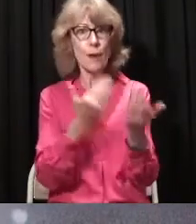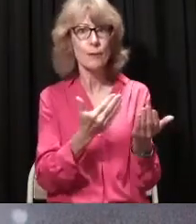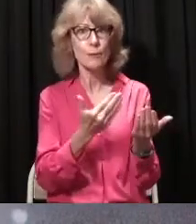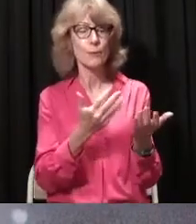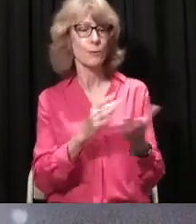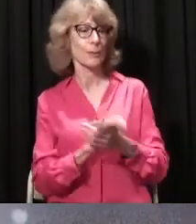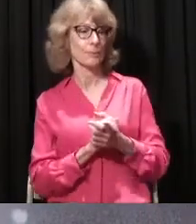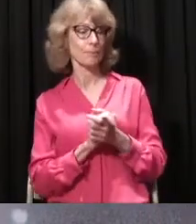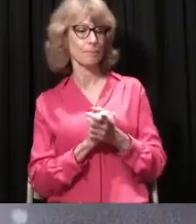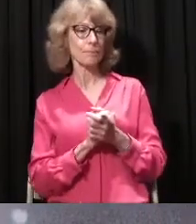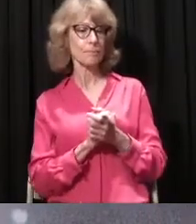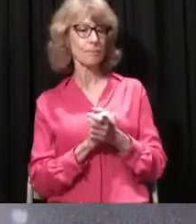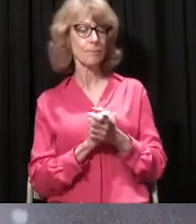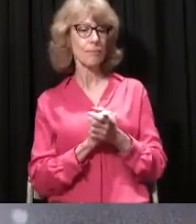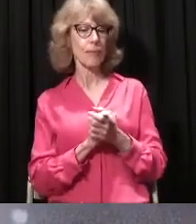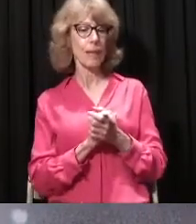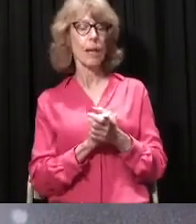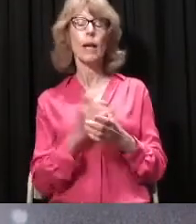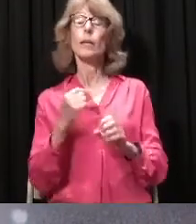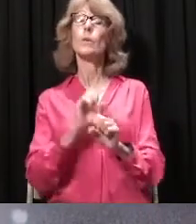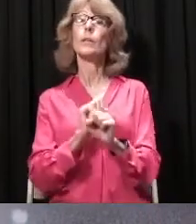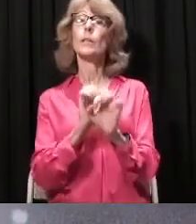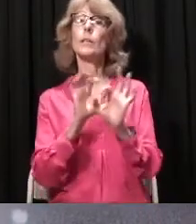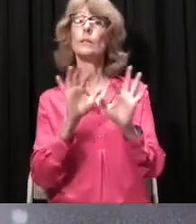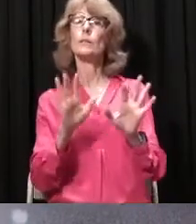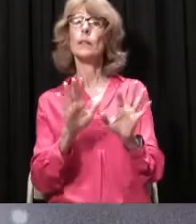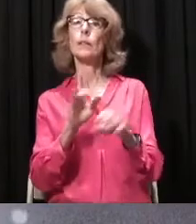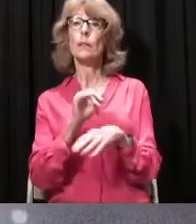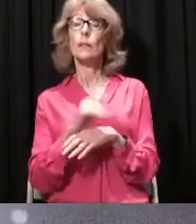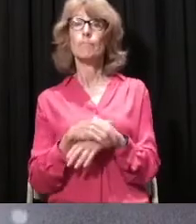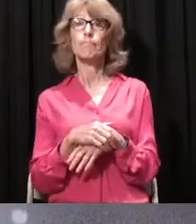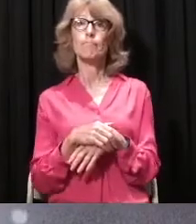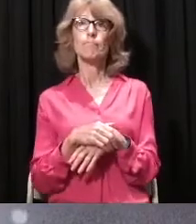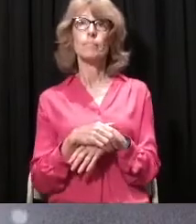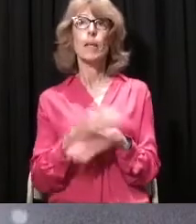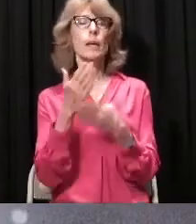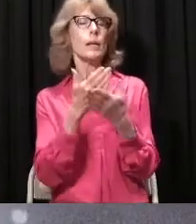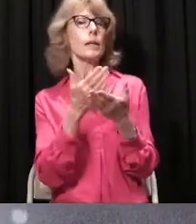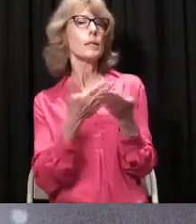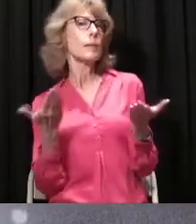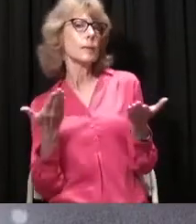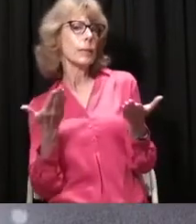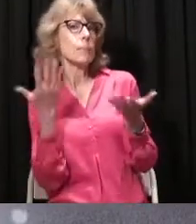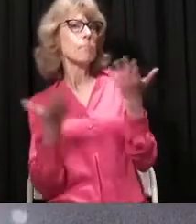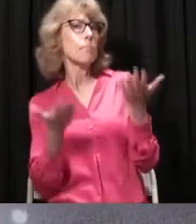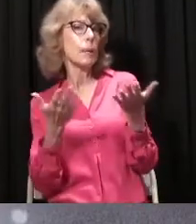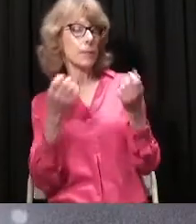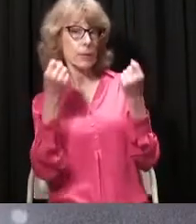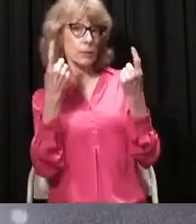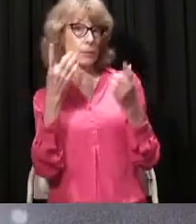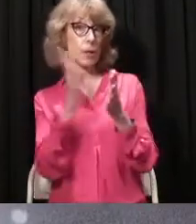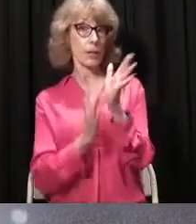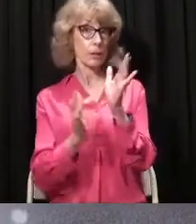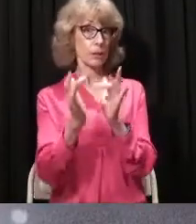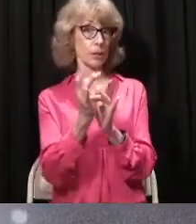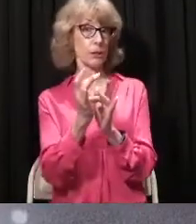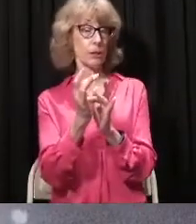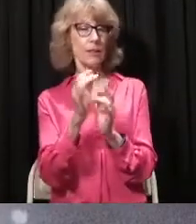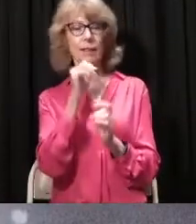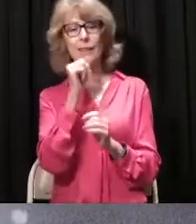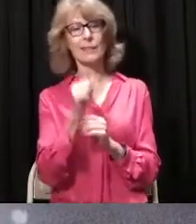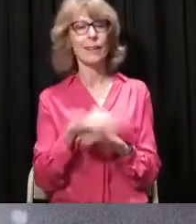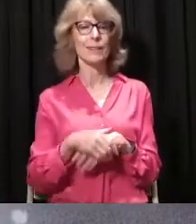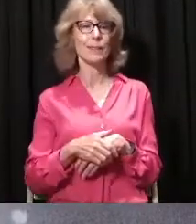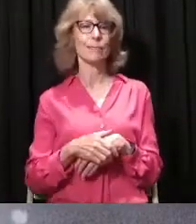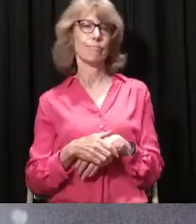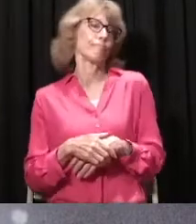even clarify further what I think is the true thing that surprised Jesus here. I don't think it's just generic gratitude. Because